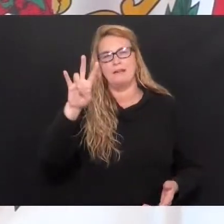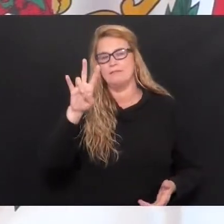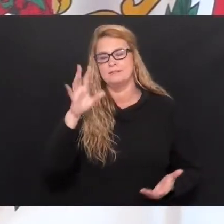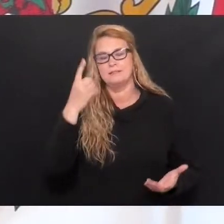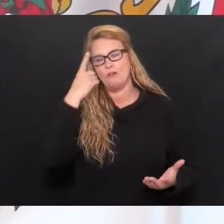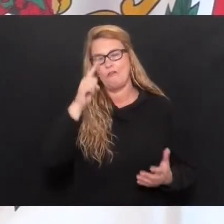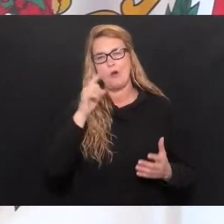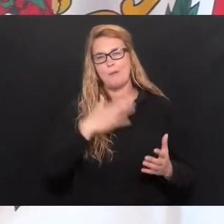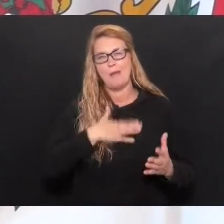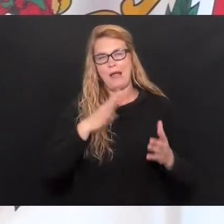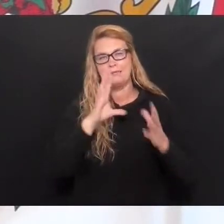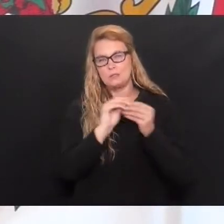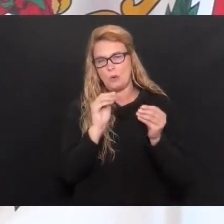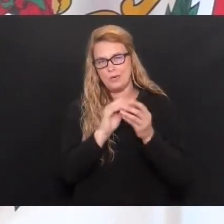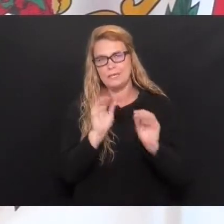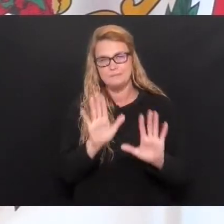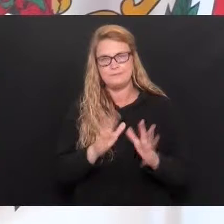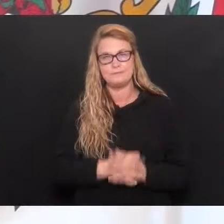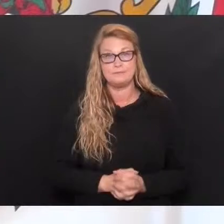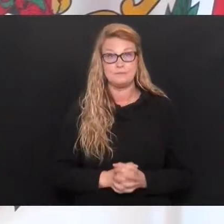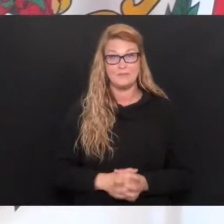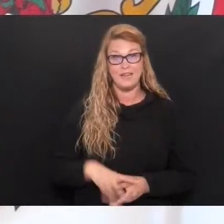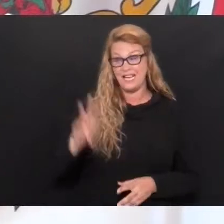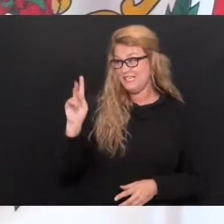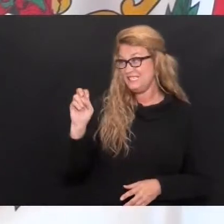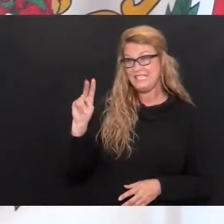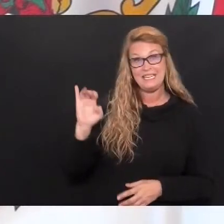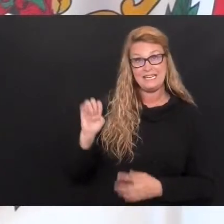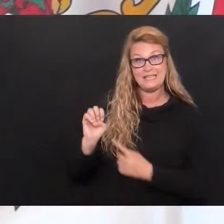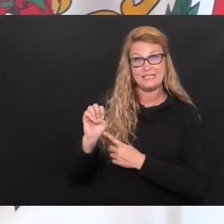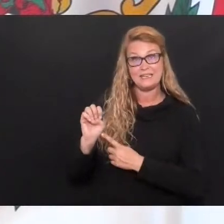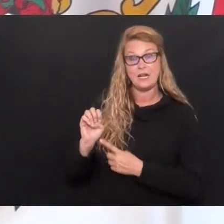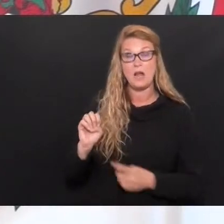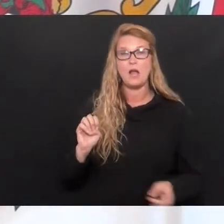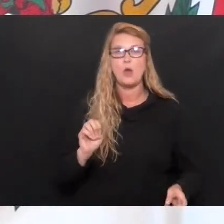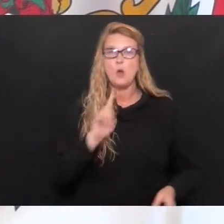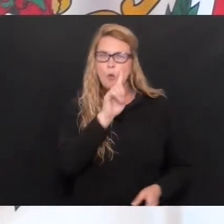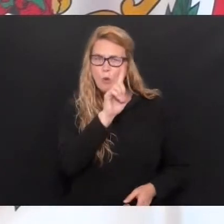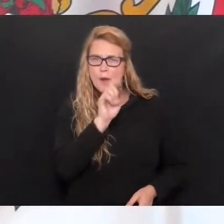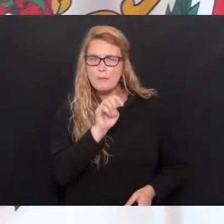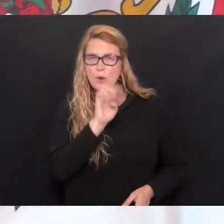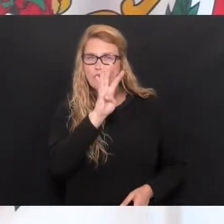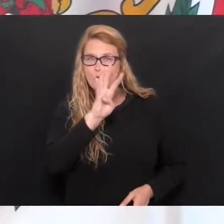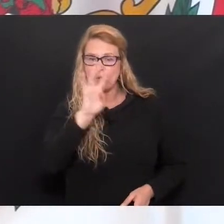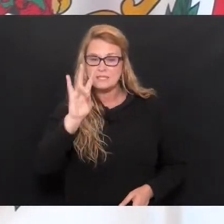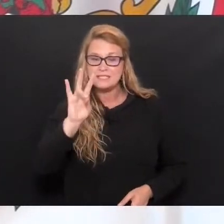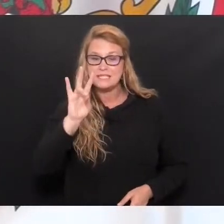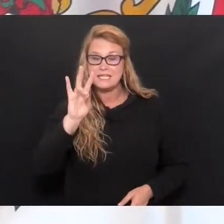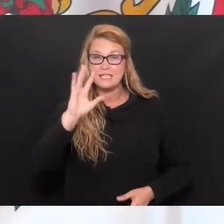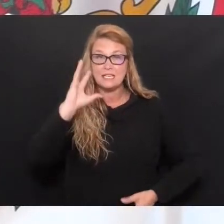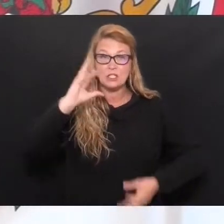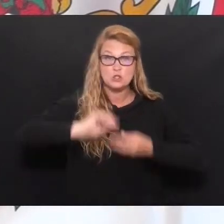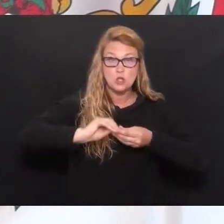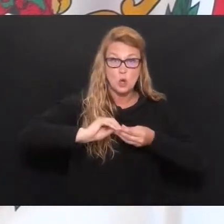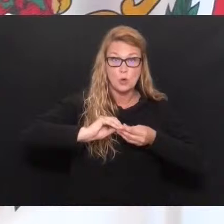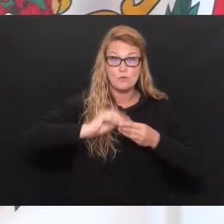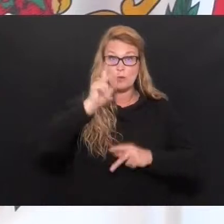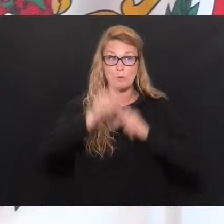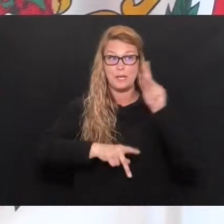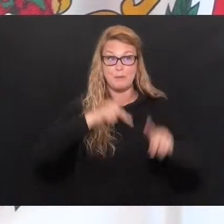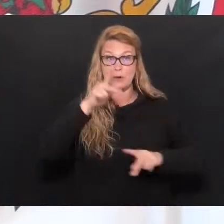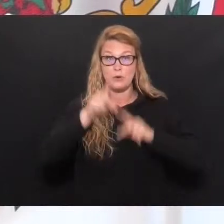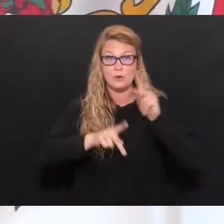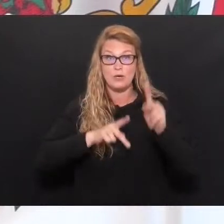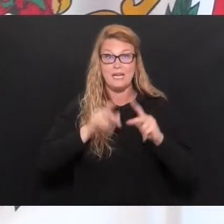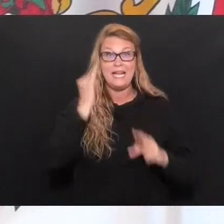for a second, okay? Kenny, at 1.47 total eligible people in the state of West